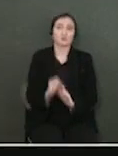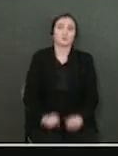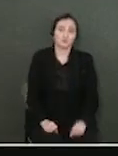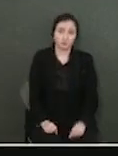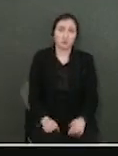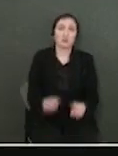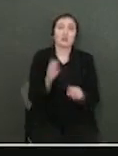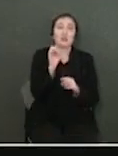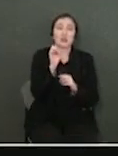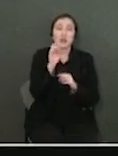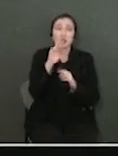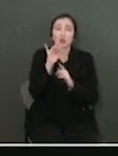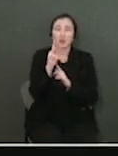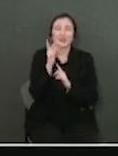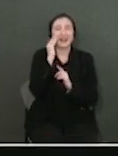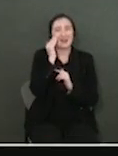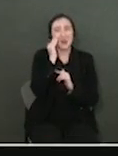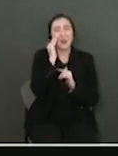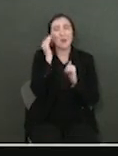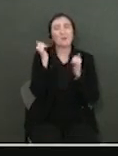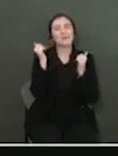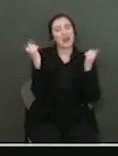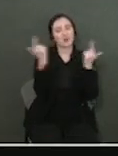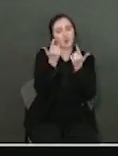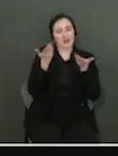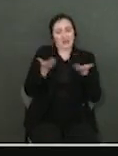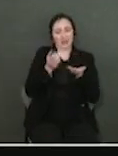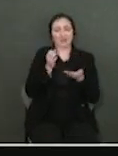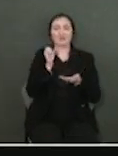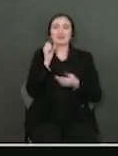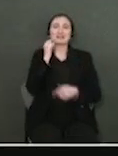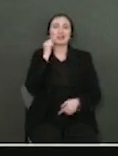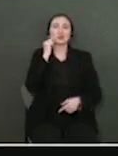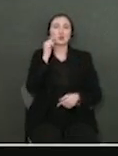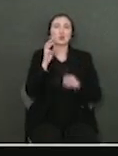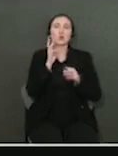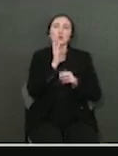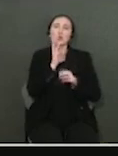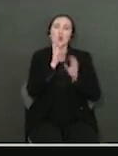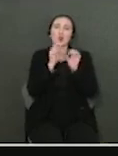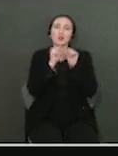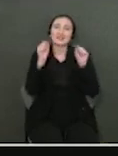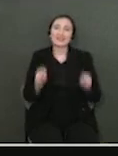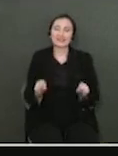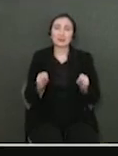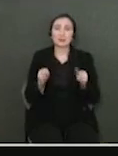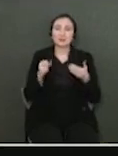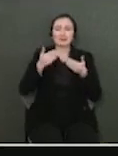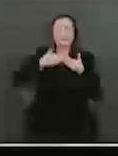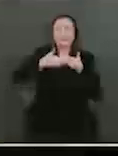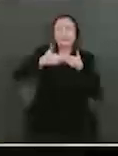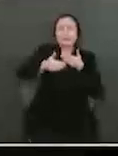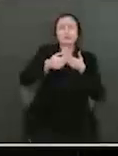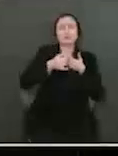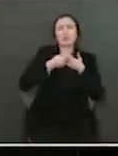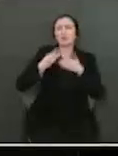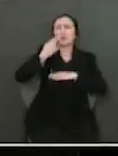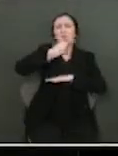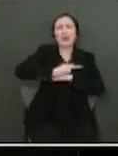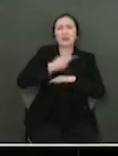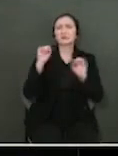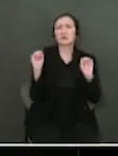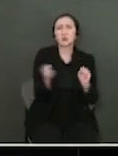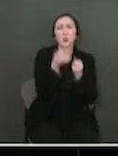Good afternoon, everyone. At the San Antonio water system, these next few days of cold weather will not pose any issue for us for a